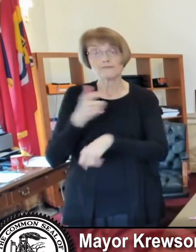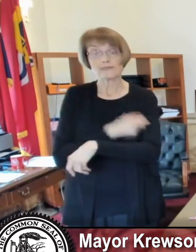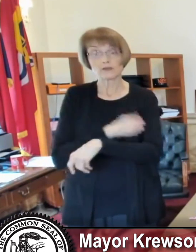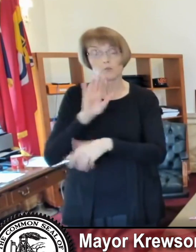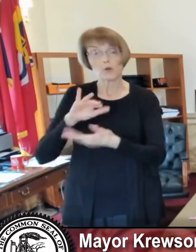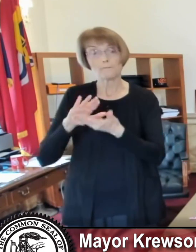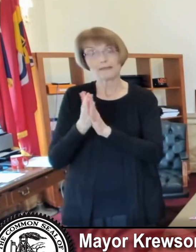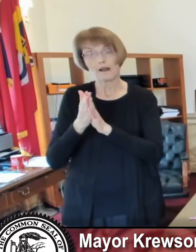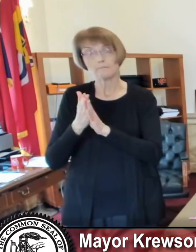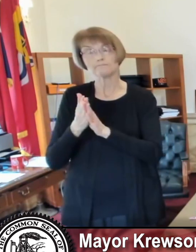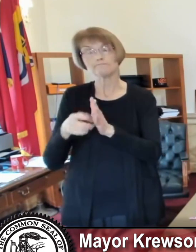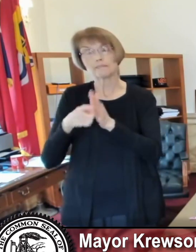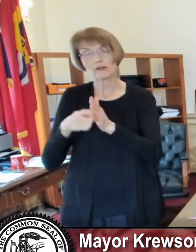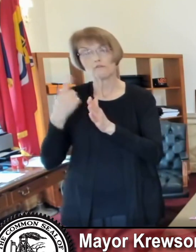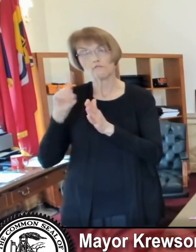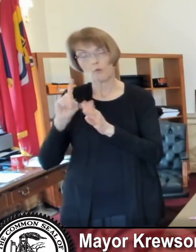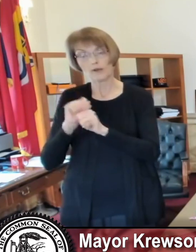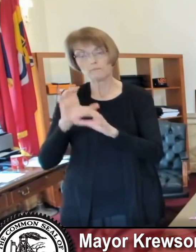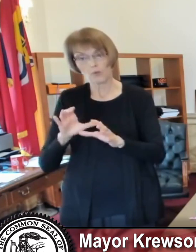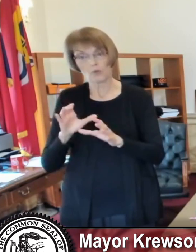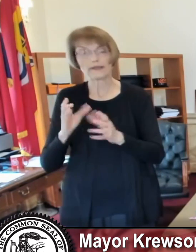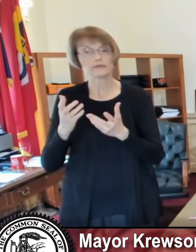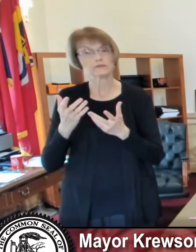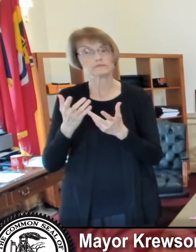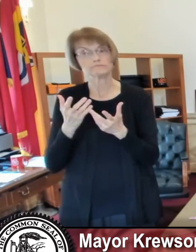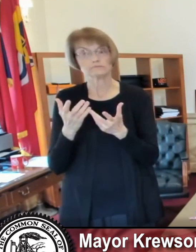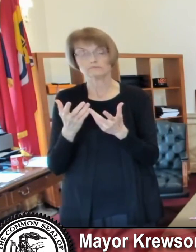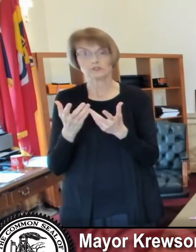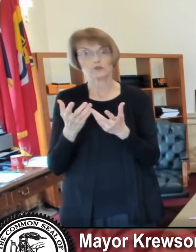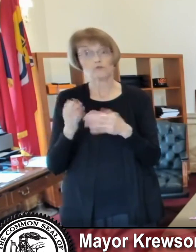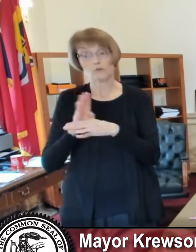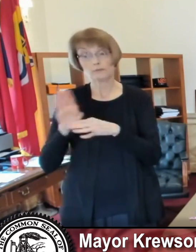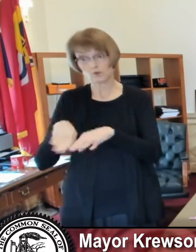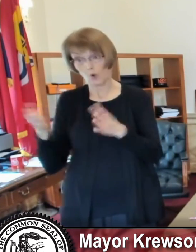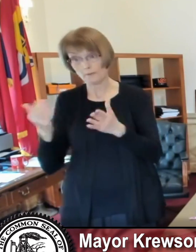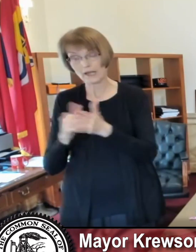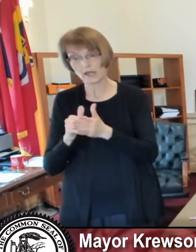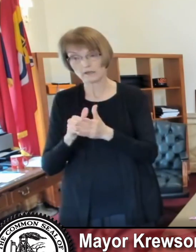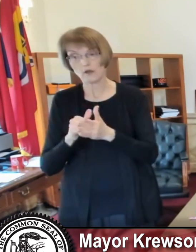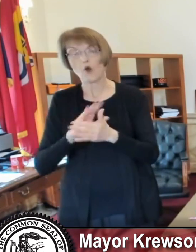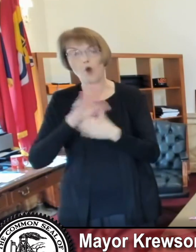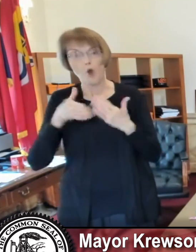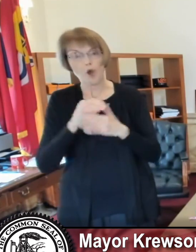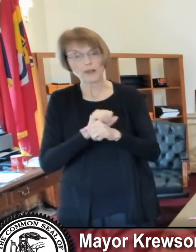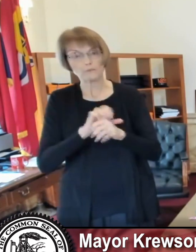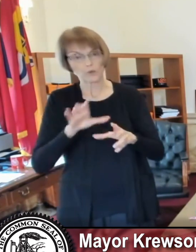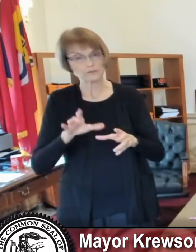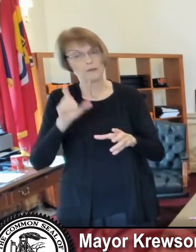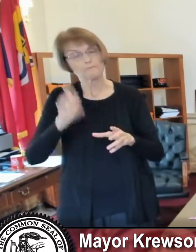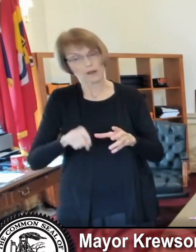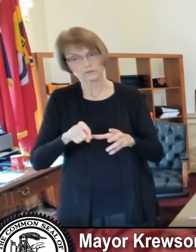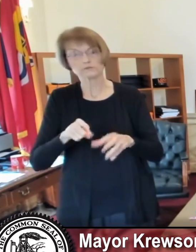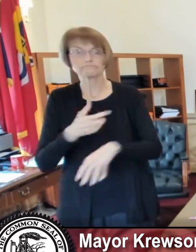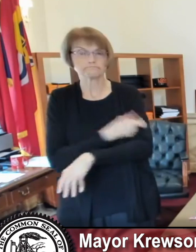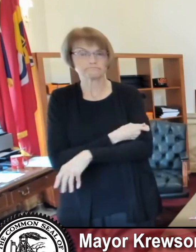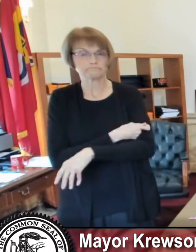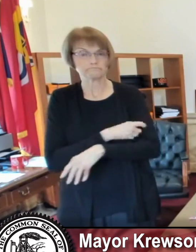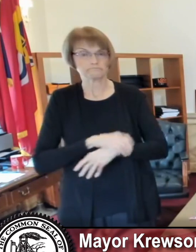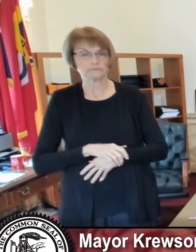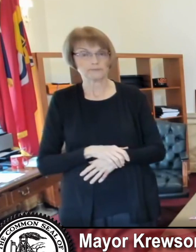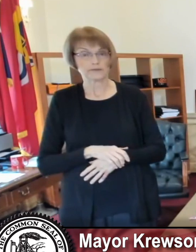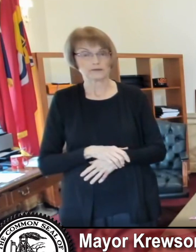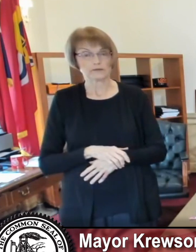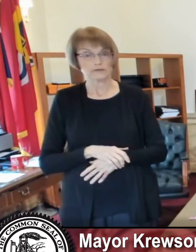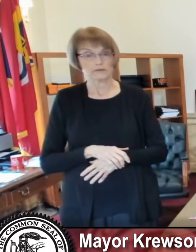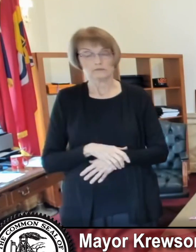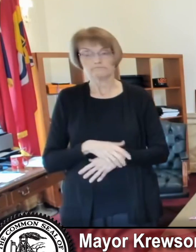thankfully. Todd's question is, Mayor, could you please remind people that restrictions and recommendations need to stay in